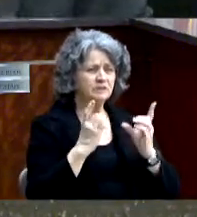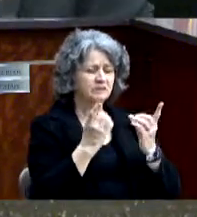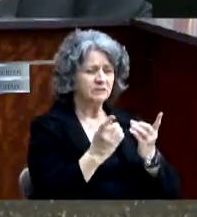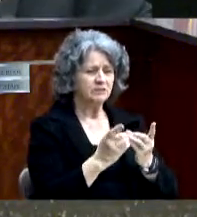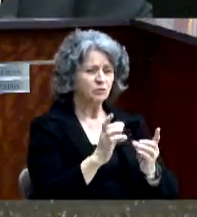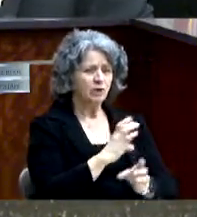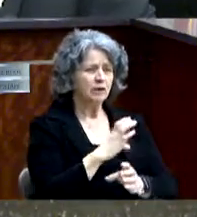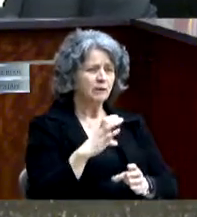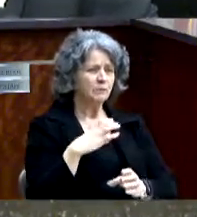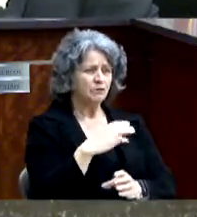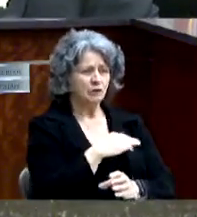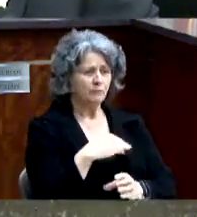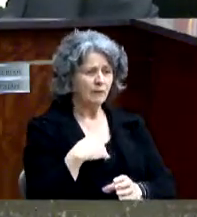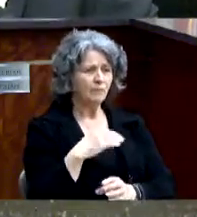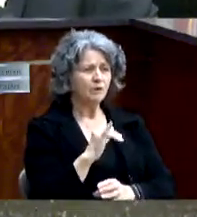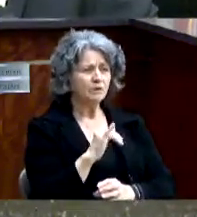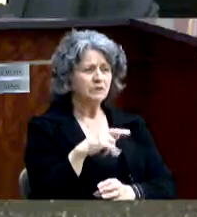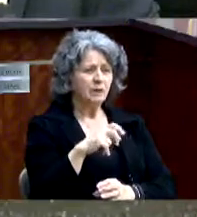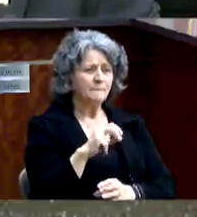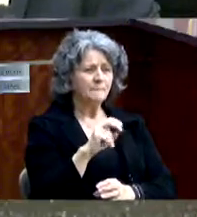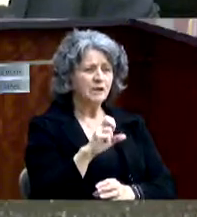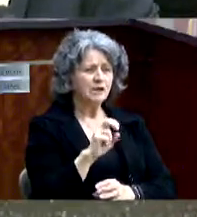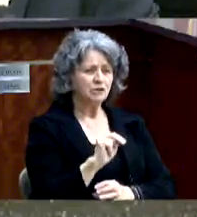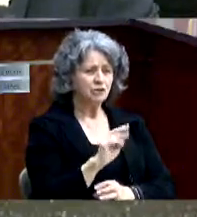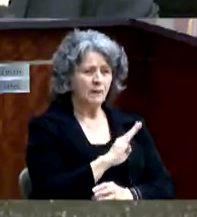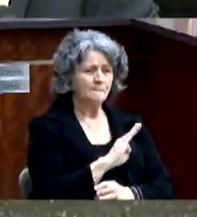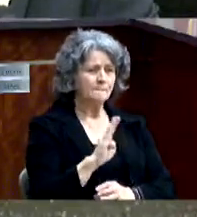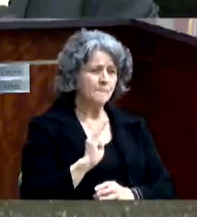well as a pension board member. So his